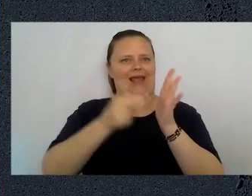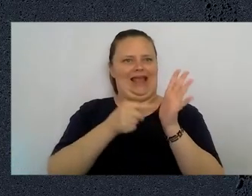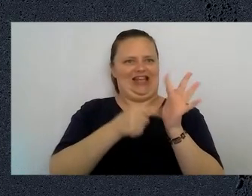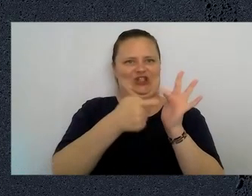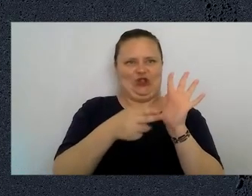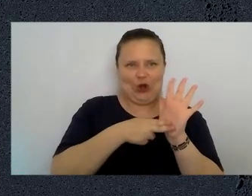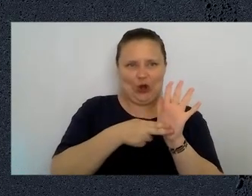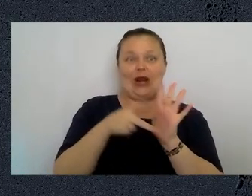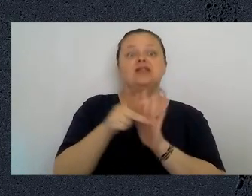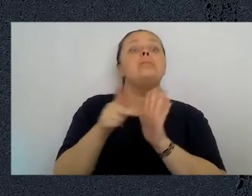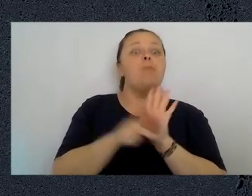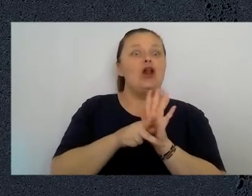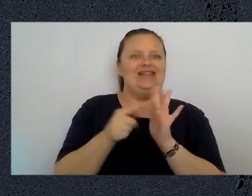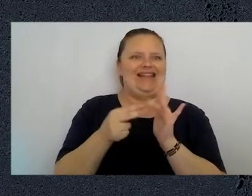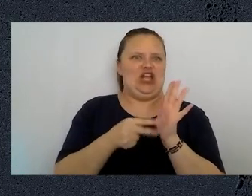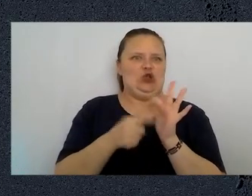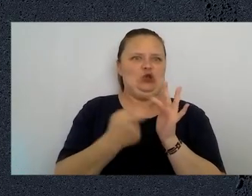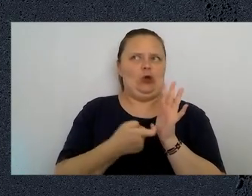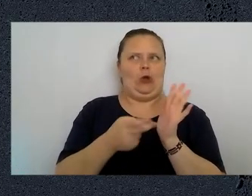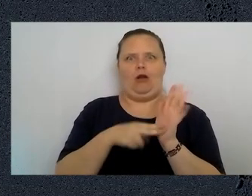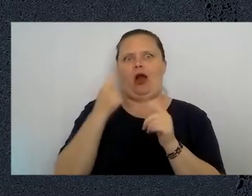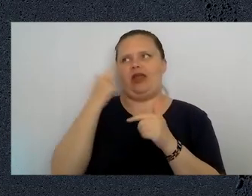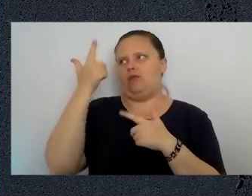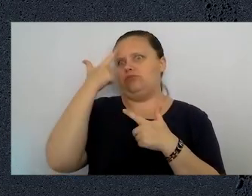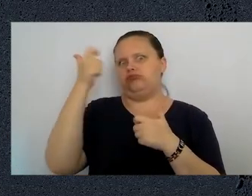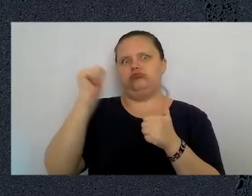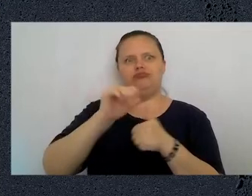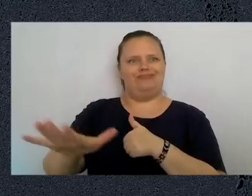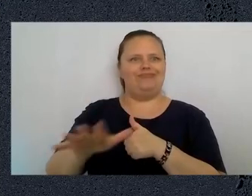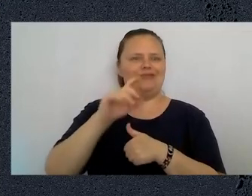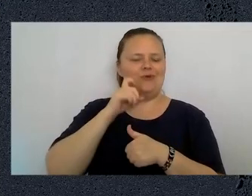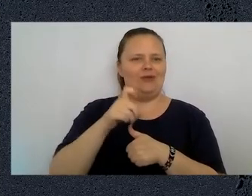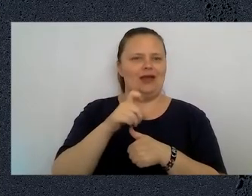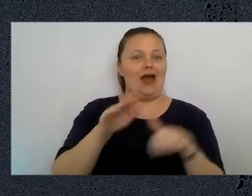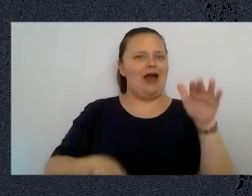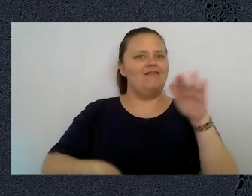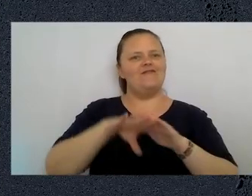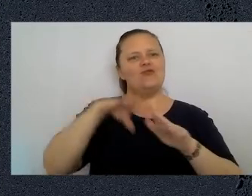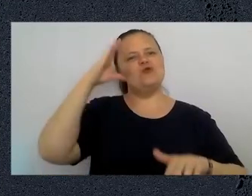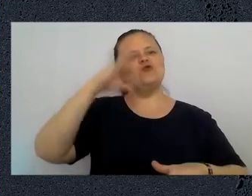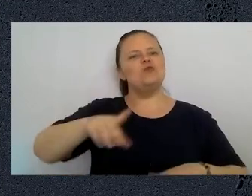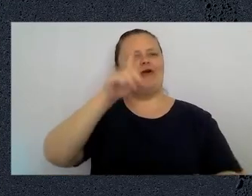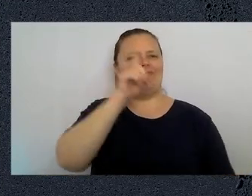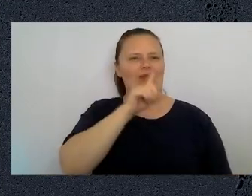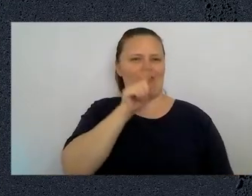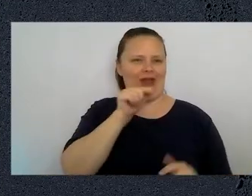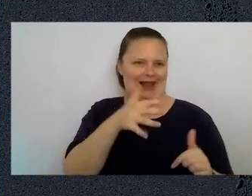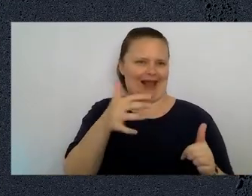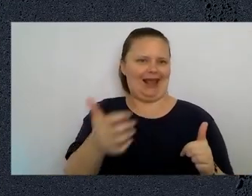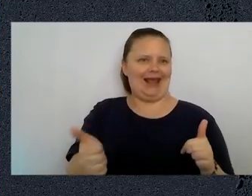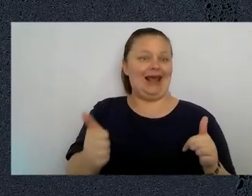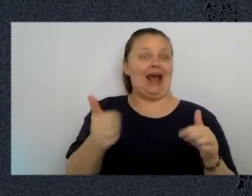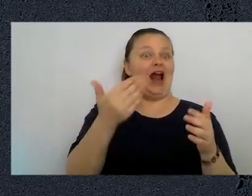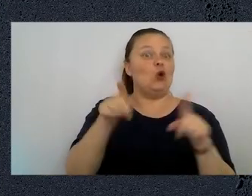inside with MPs, I think, and members of Parliament. I think that just would be marvellous. Mm-hmm. Hey, we've got a room full of people here, and we've got you joining us on the live